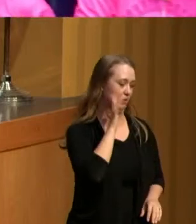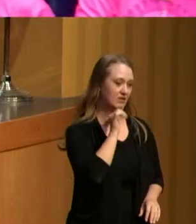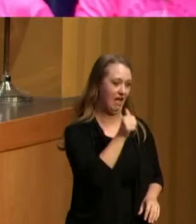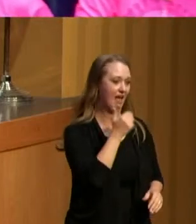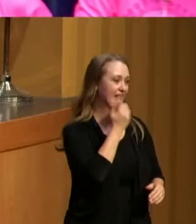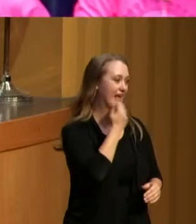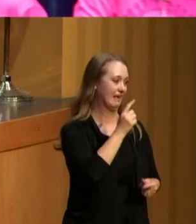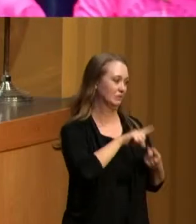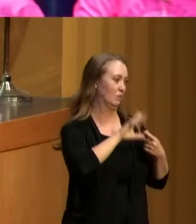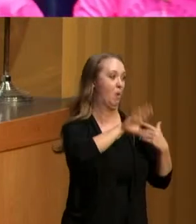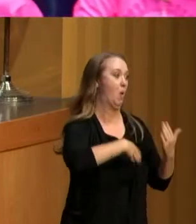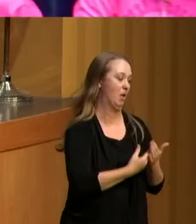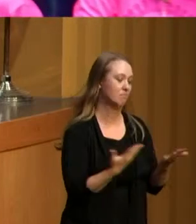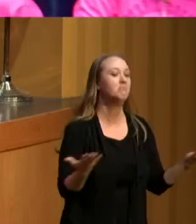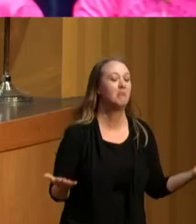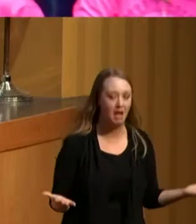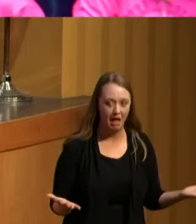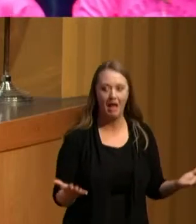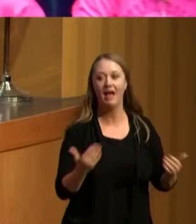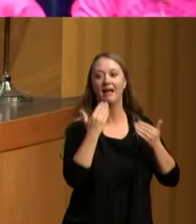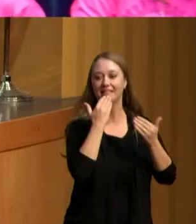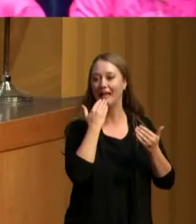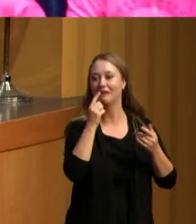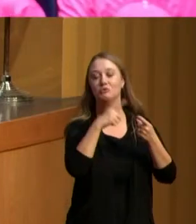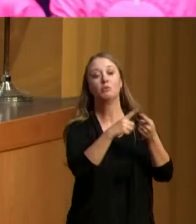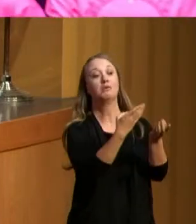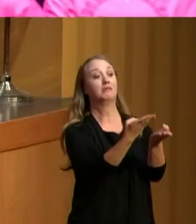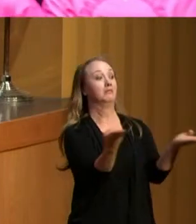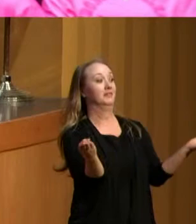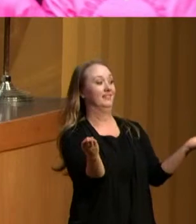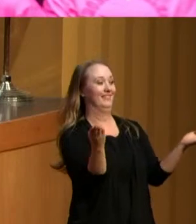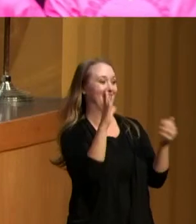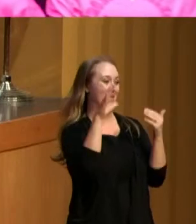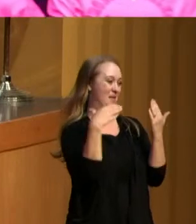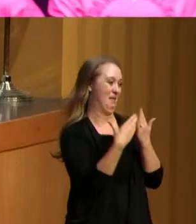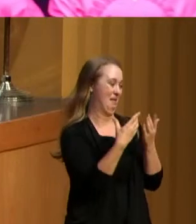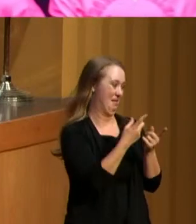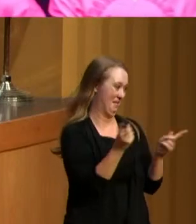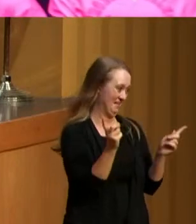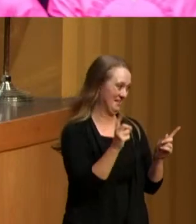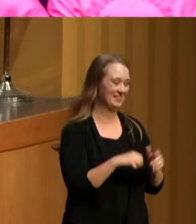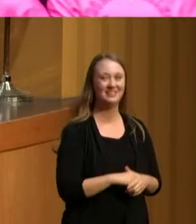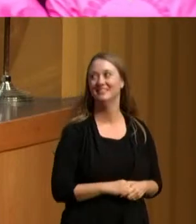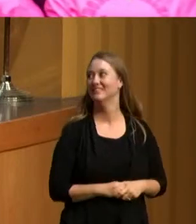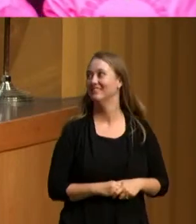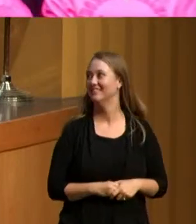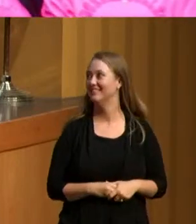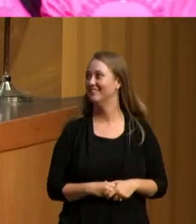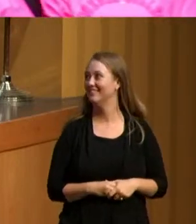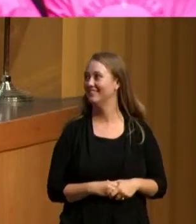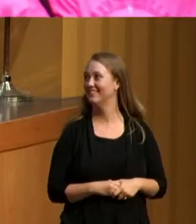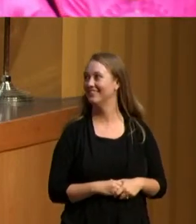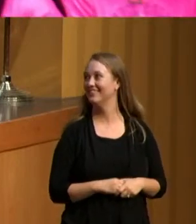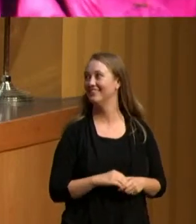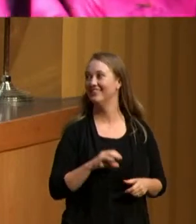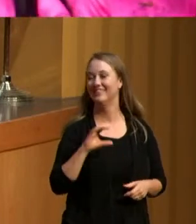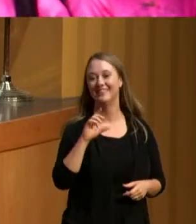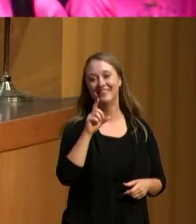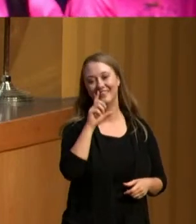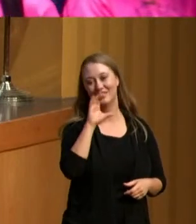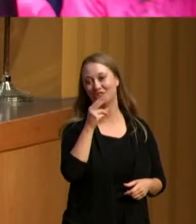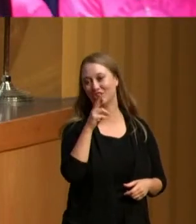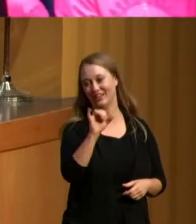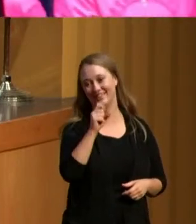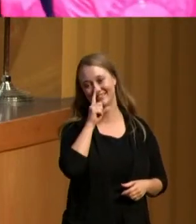to everybody. Just want to make a statement right now. Chris, it's an honor coaching with